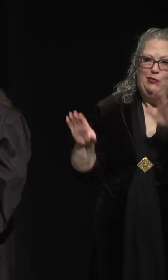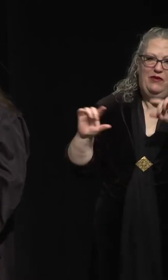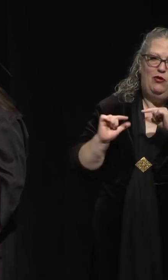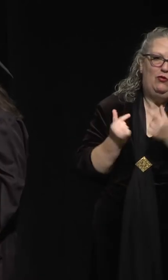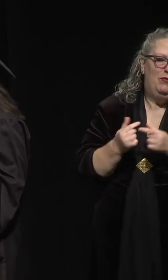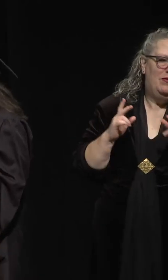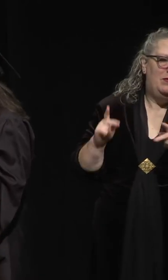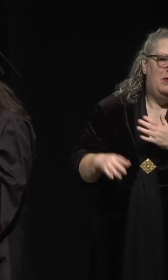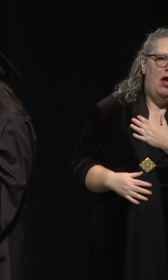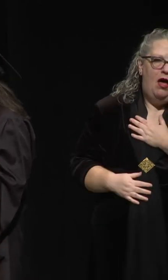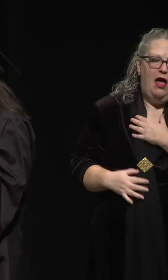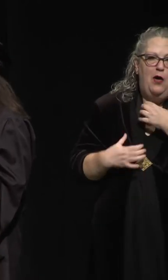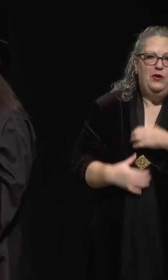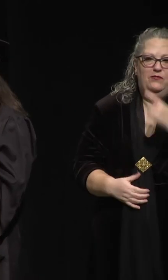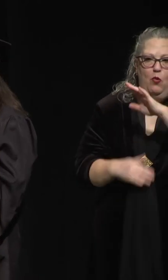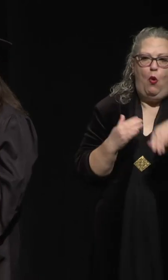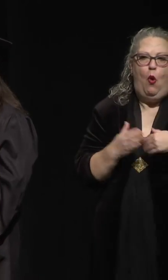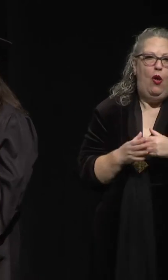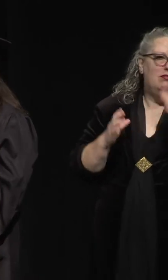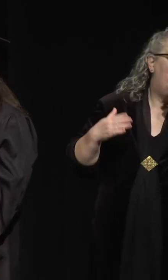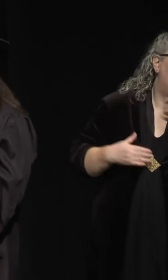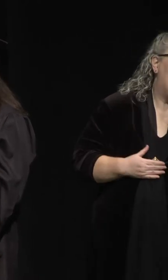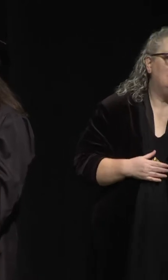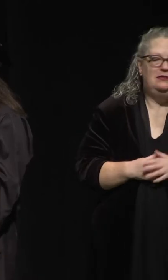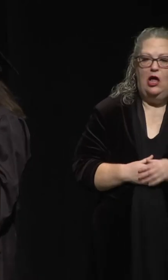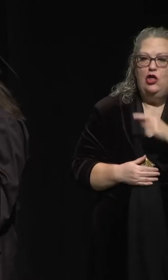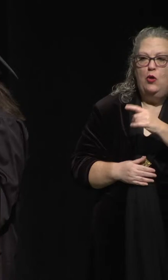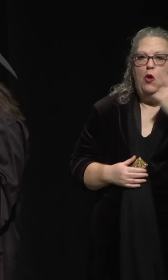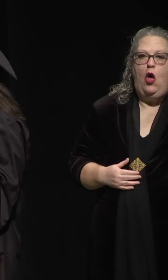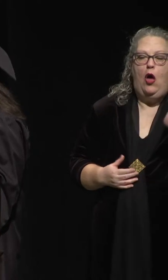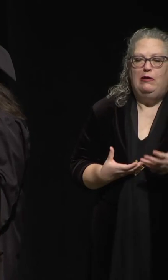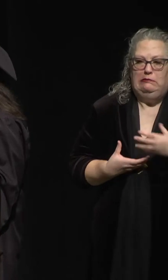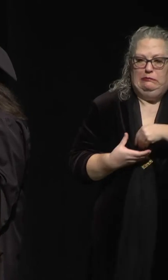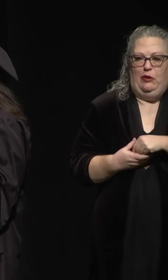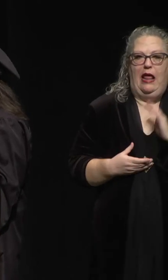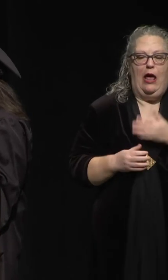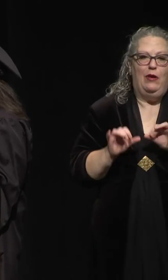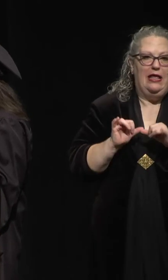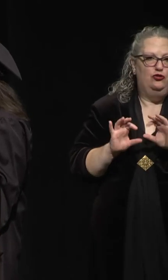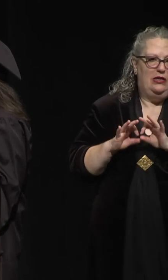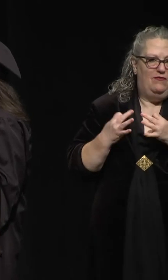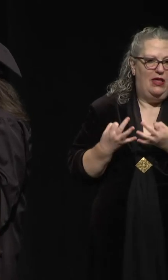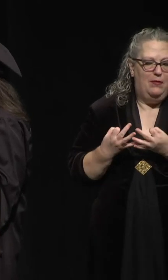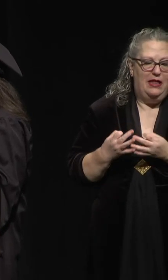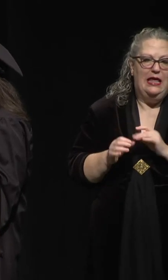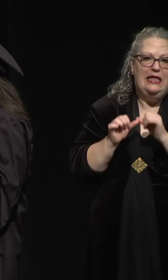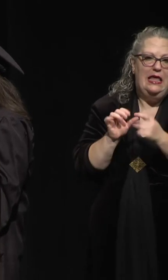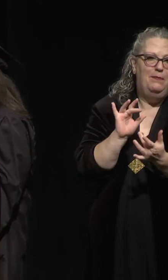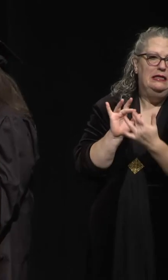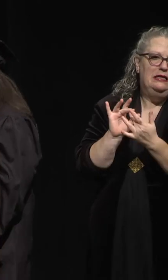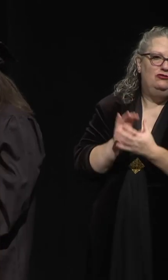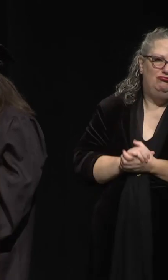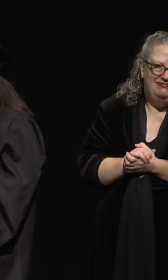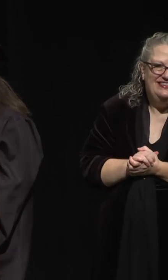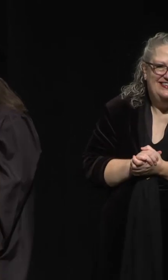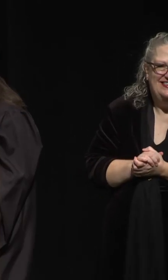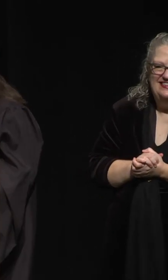people. I wish you all the best. You will always be part of our engineering family. Keep in touch.